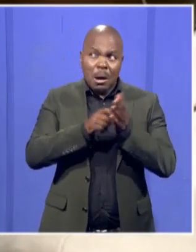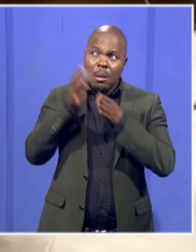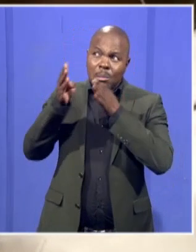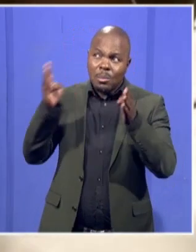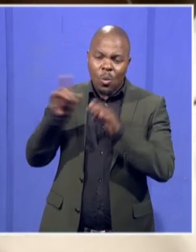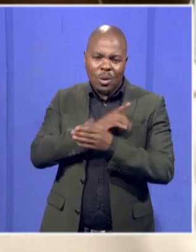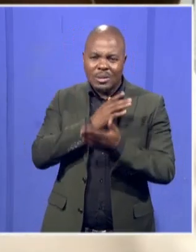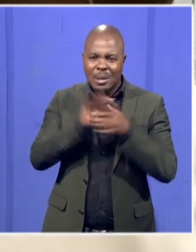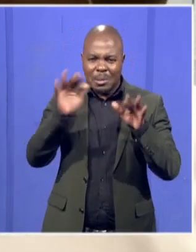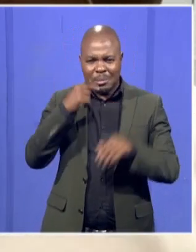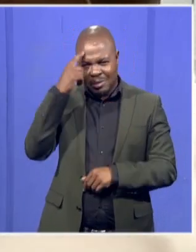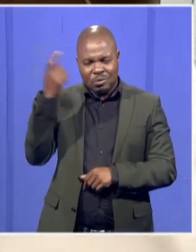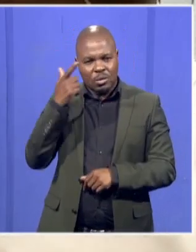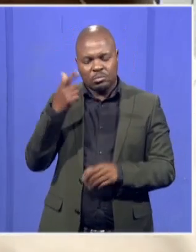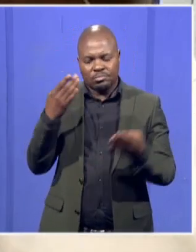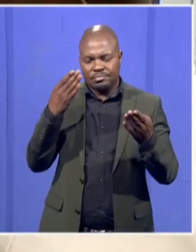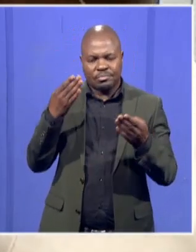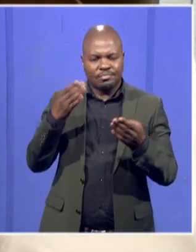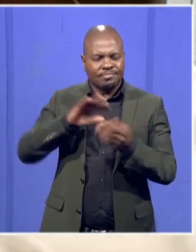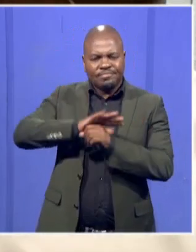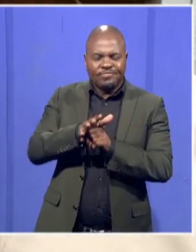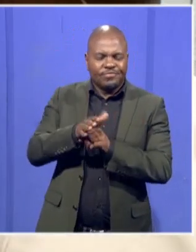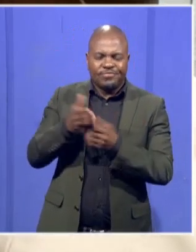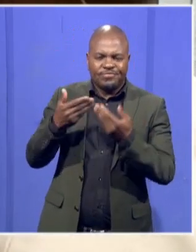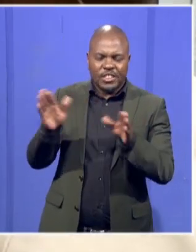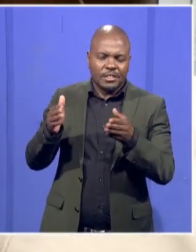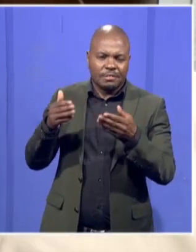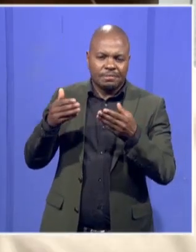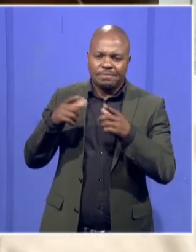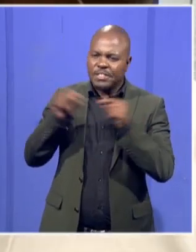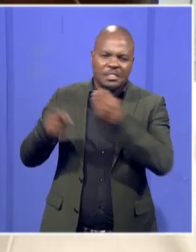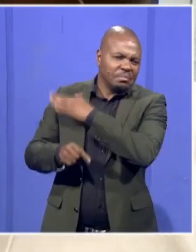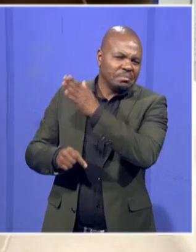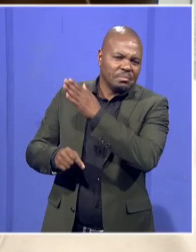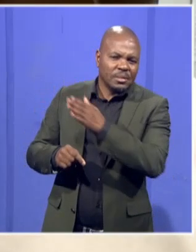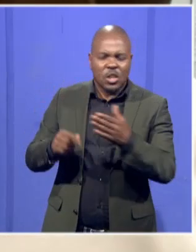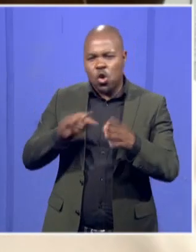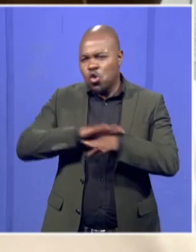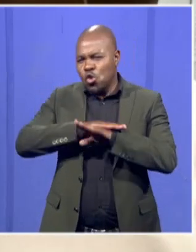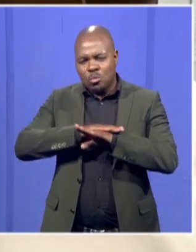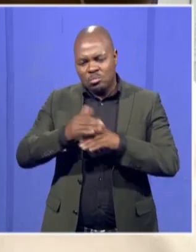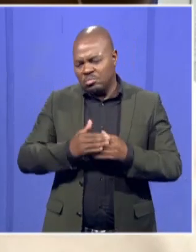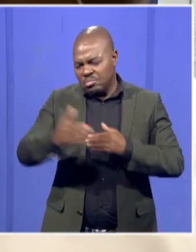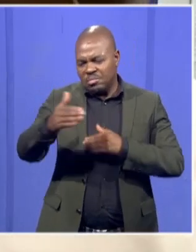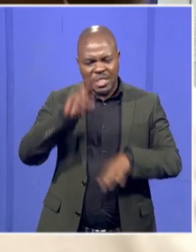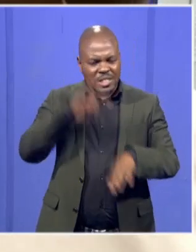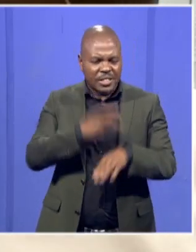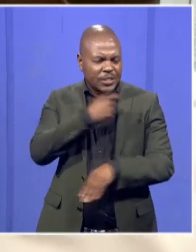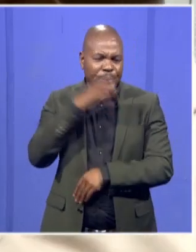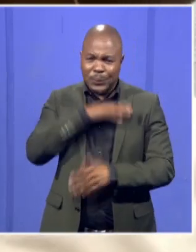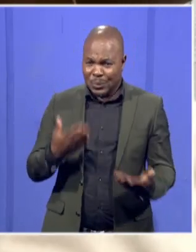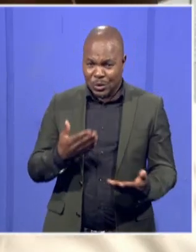think we are past COVID-19 and maybe not so many people and longer require these vaccines. If you can